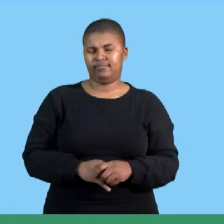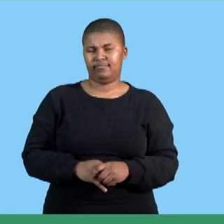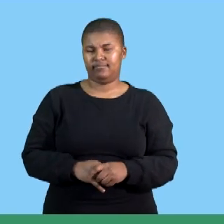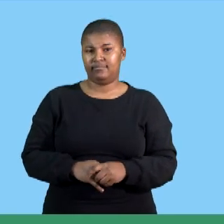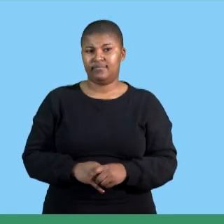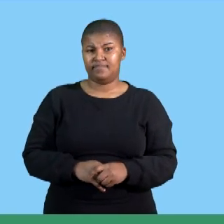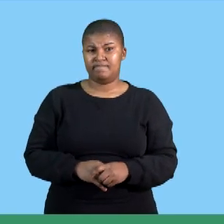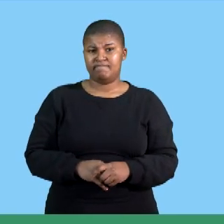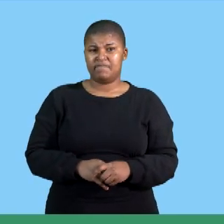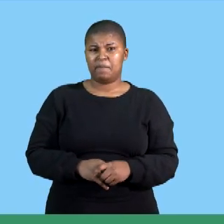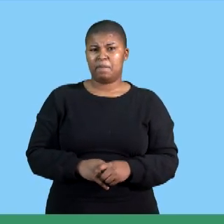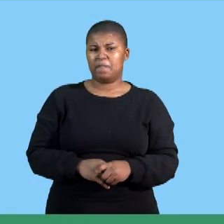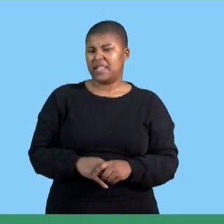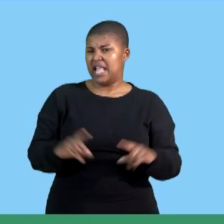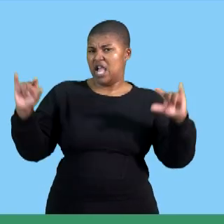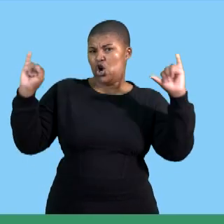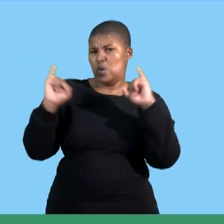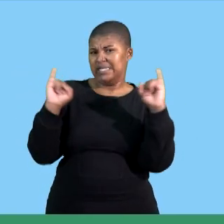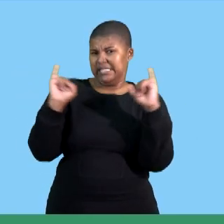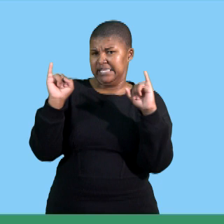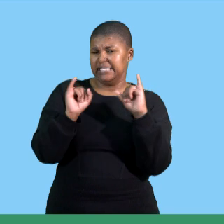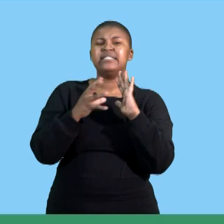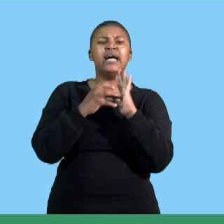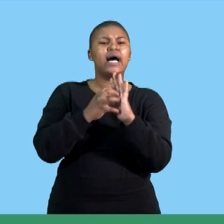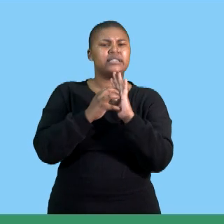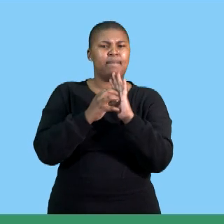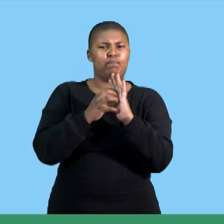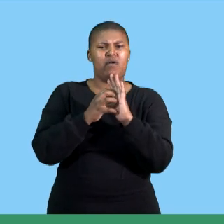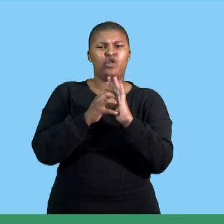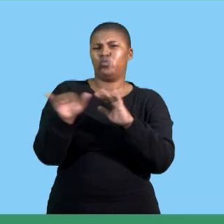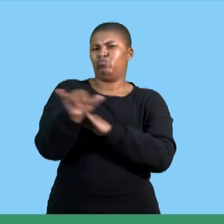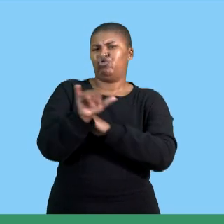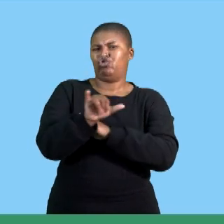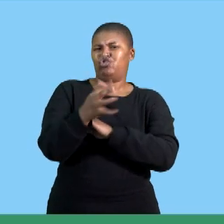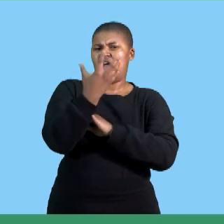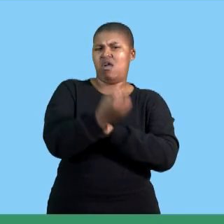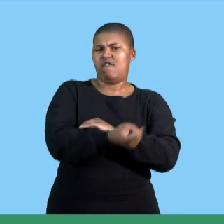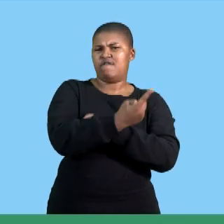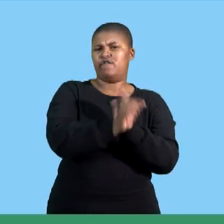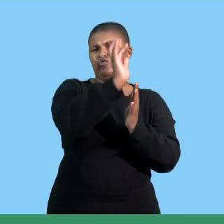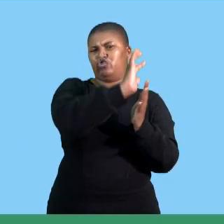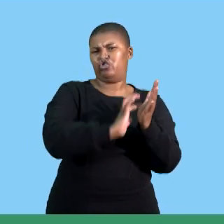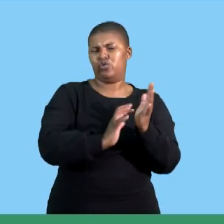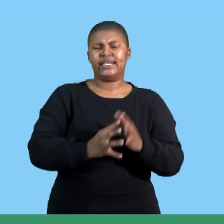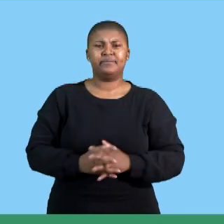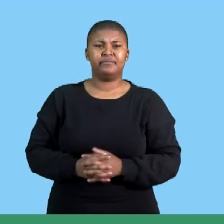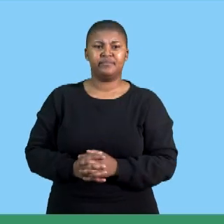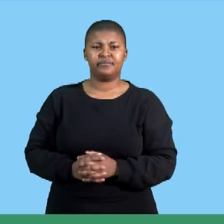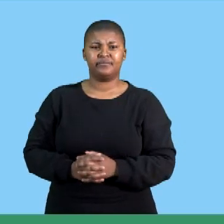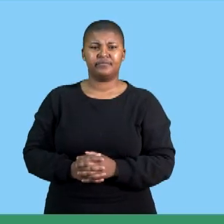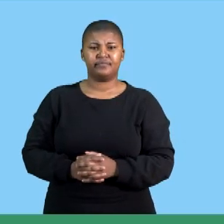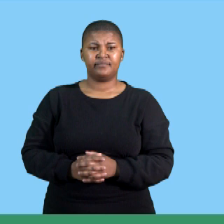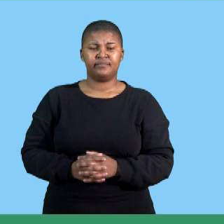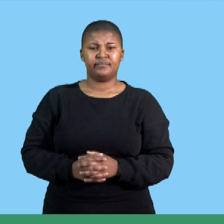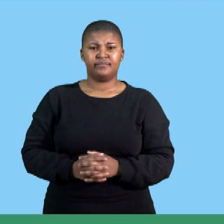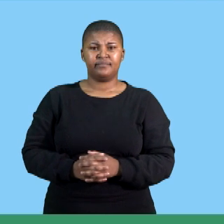question says, which examples of crisis can you find from the scenario above? And then we